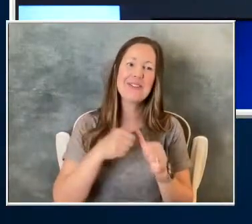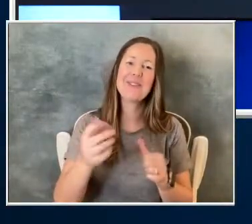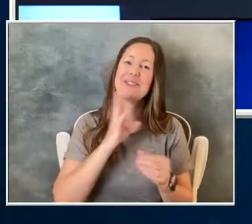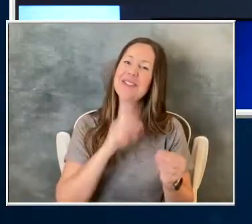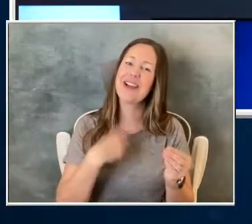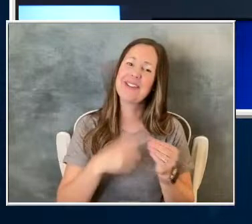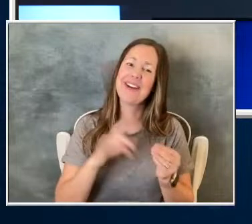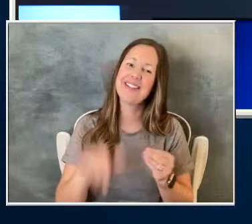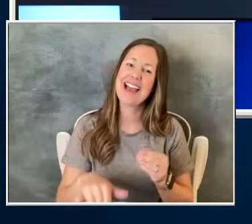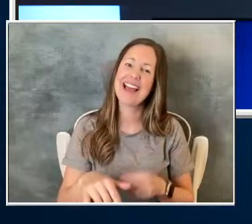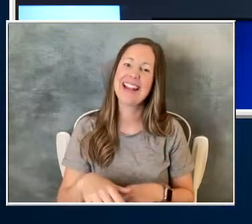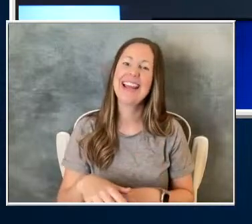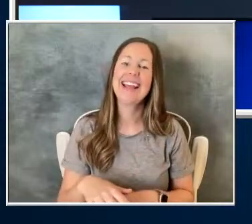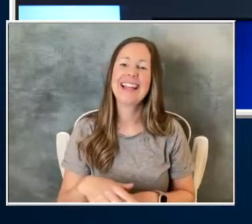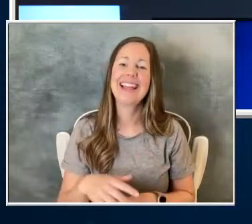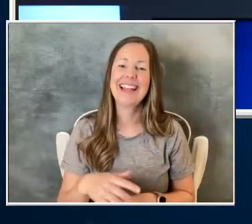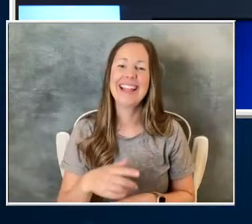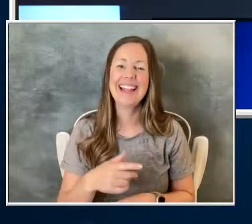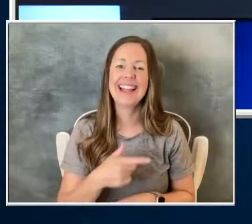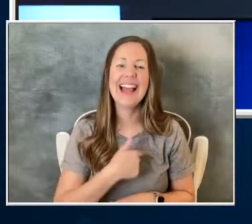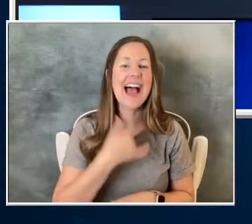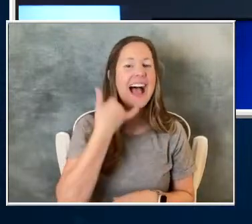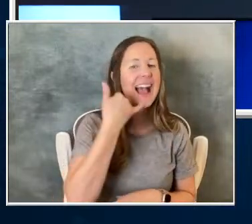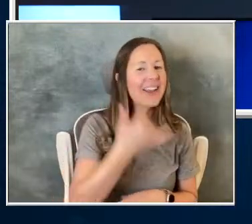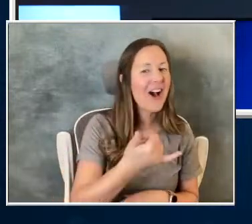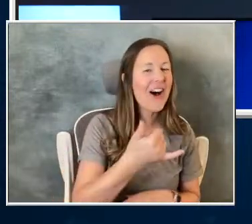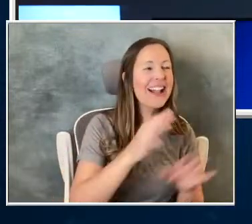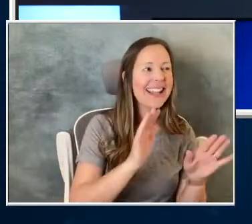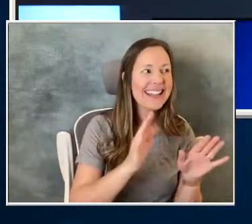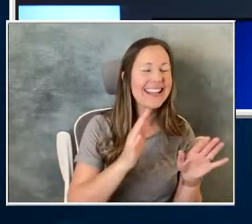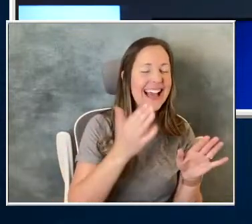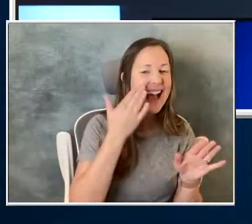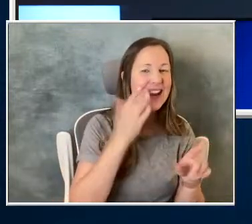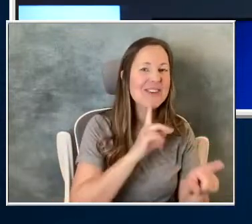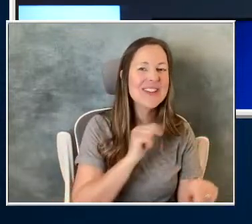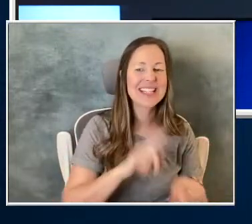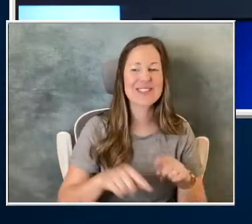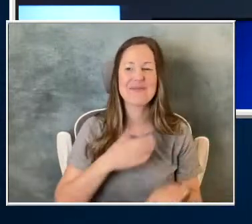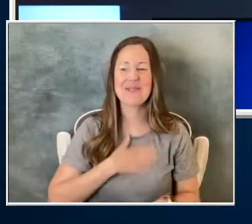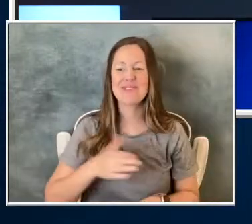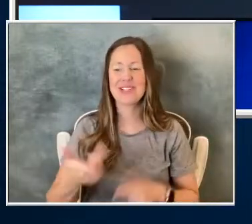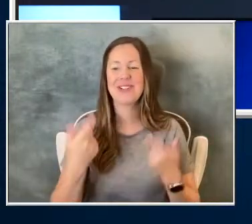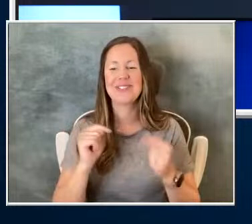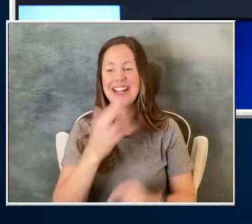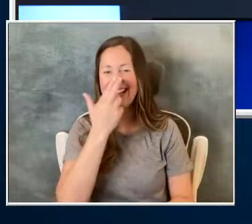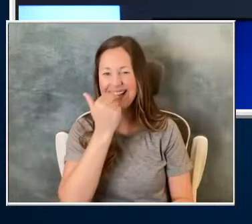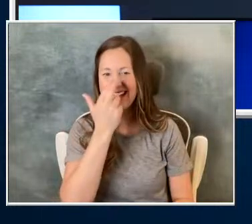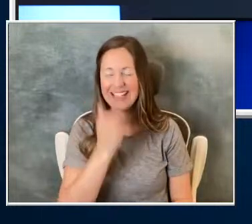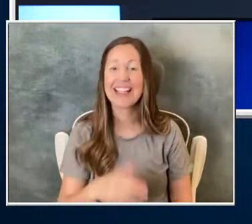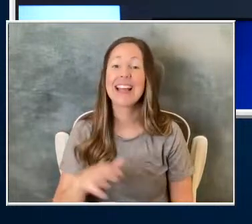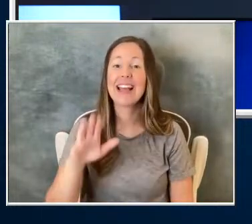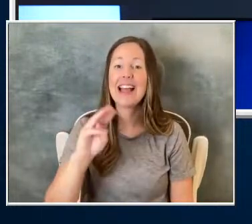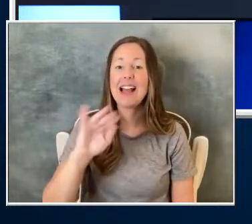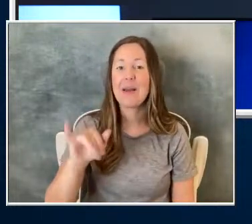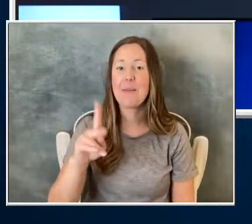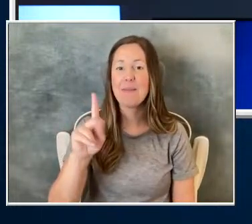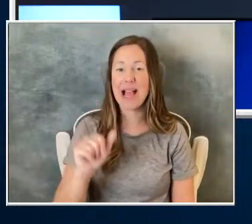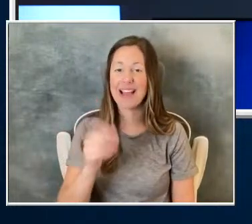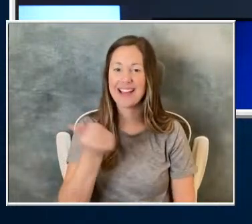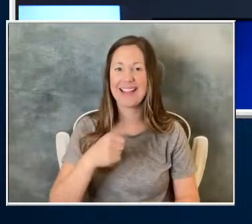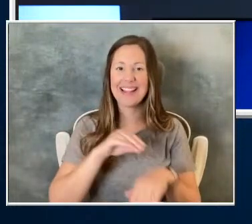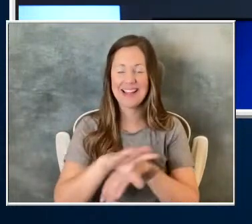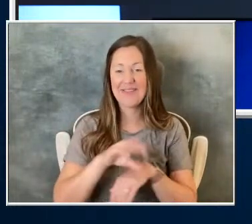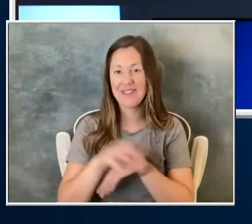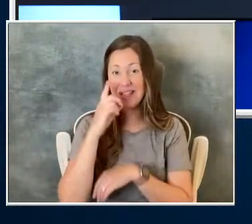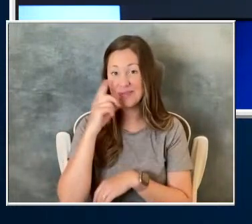And I was like, I think I know the answer to this question, but I appreciate you trying. Yeah. That was a good effort. Micah, just any advice for somebody wanting to reach